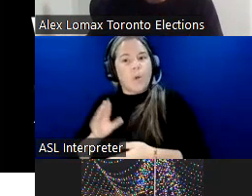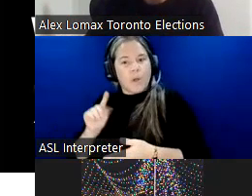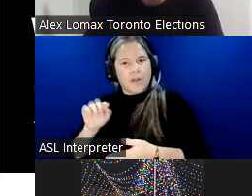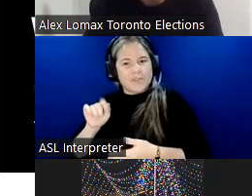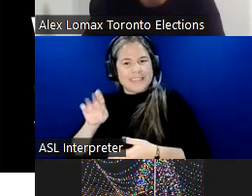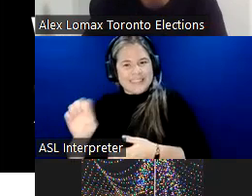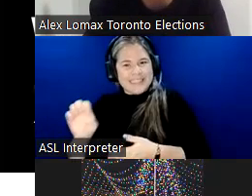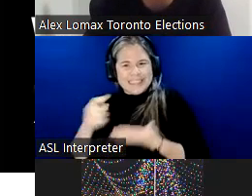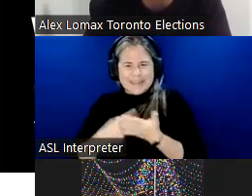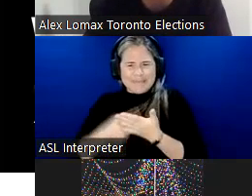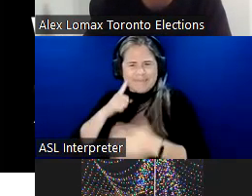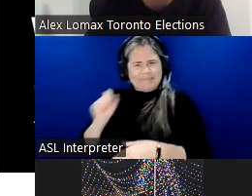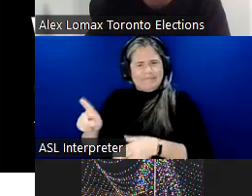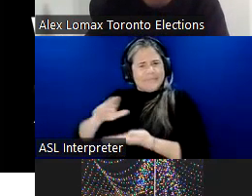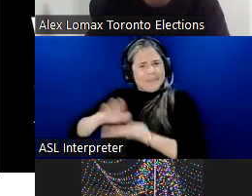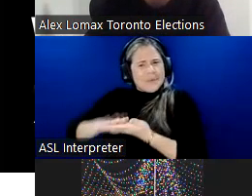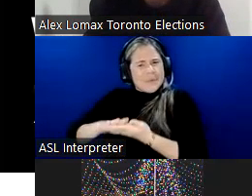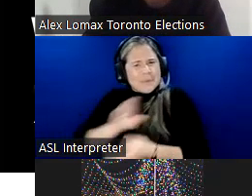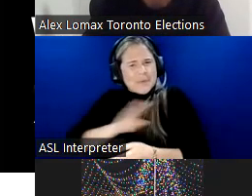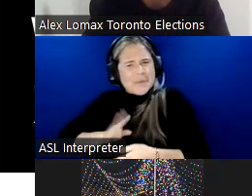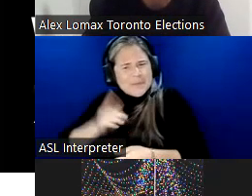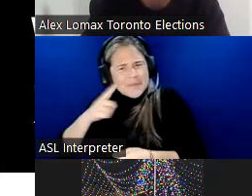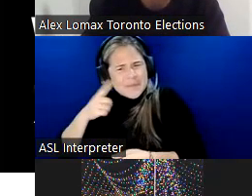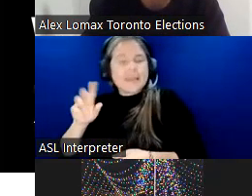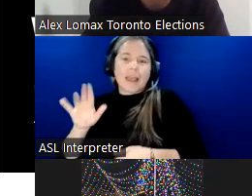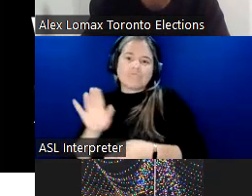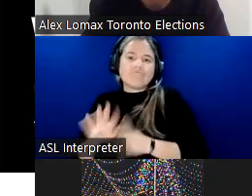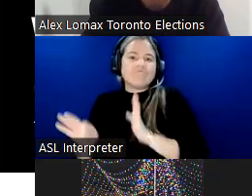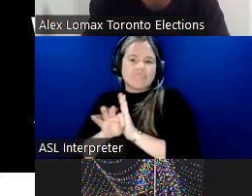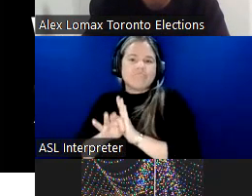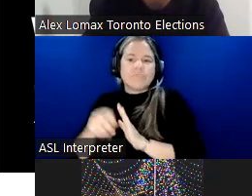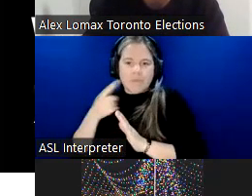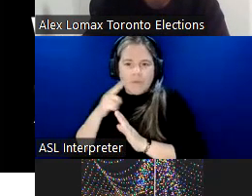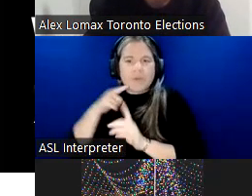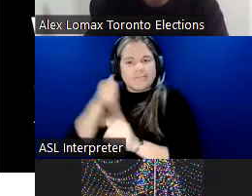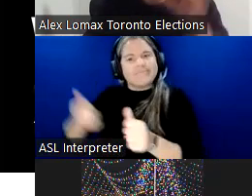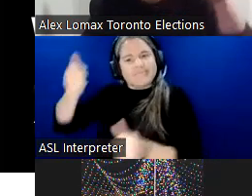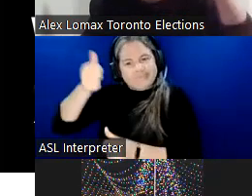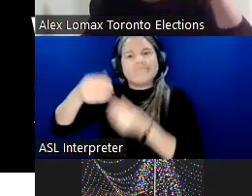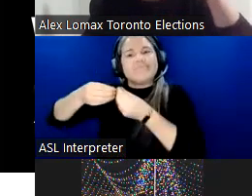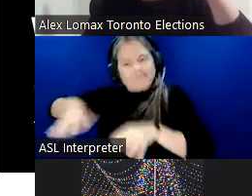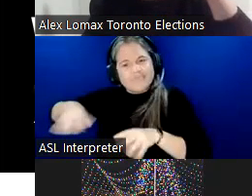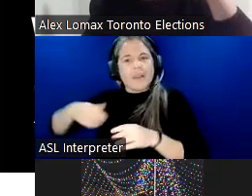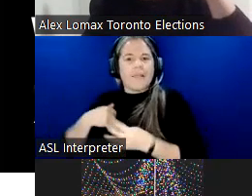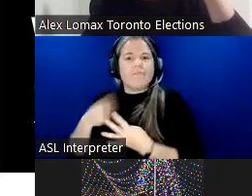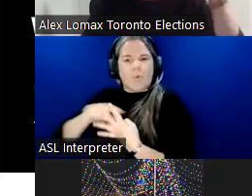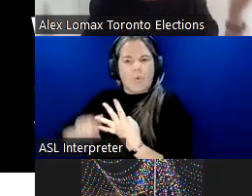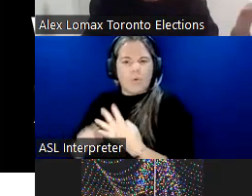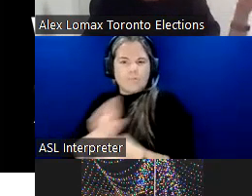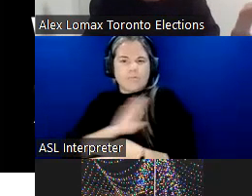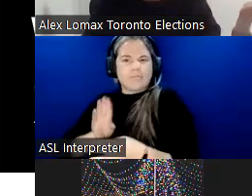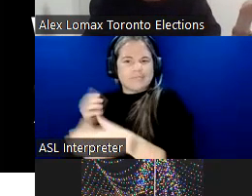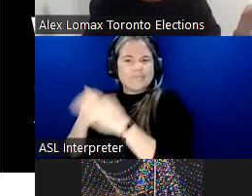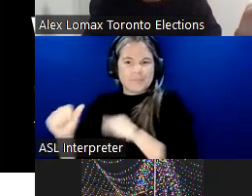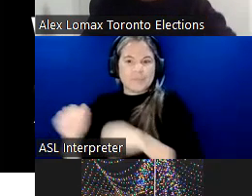aback when they see the school board trustee there on their ballot paper. Okay, next slide, please. So the city clerk. The city clerk is the